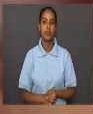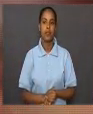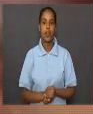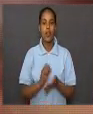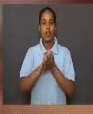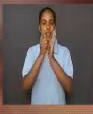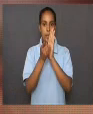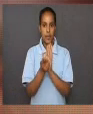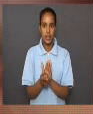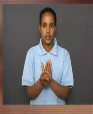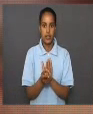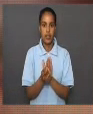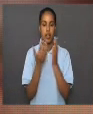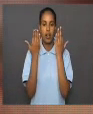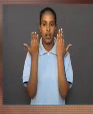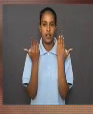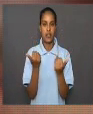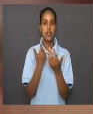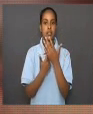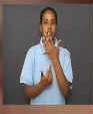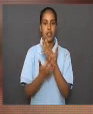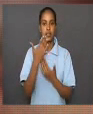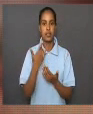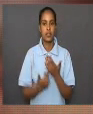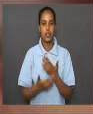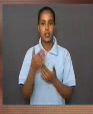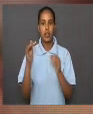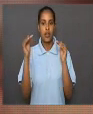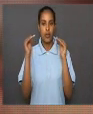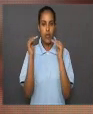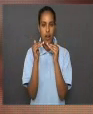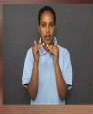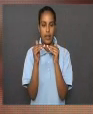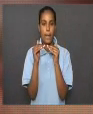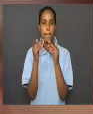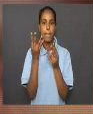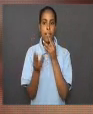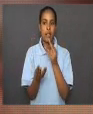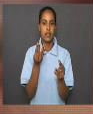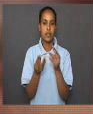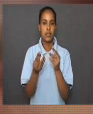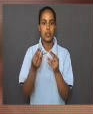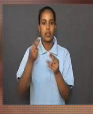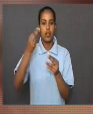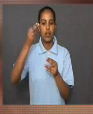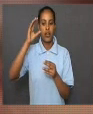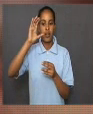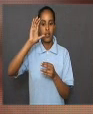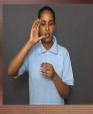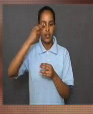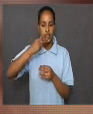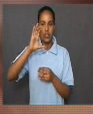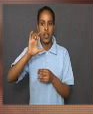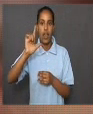For example, let us discuss the equivalent mass of hydrochloric